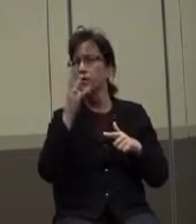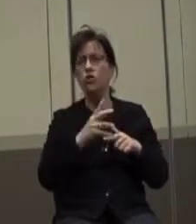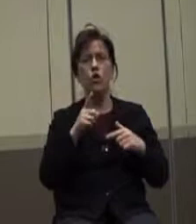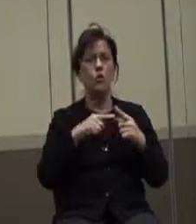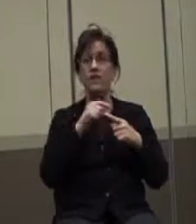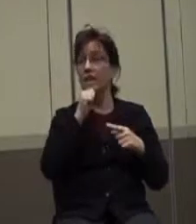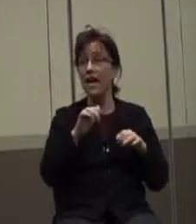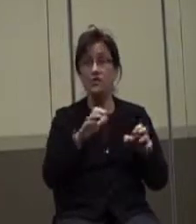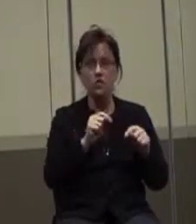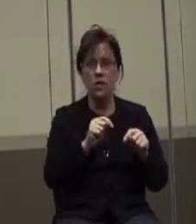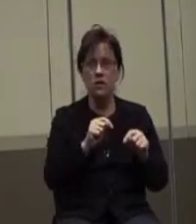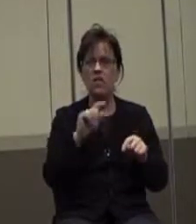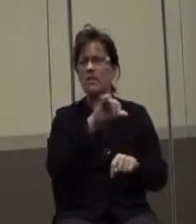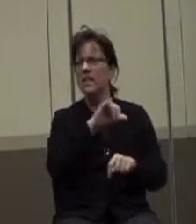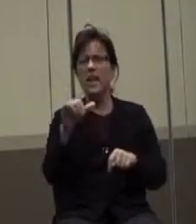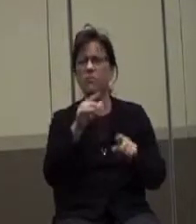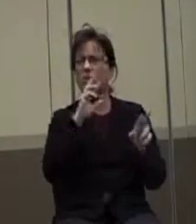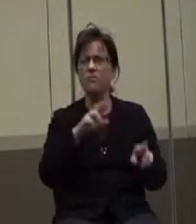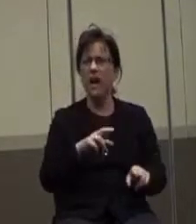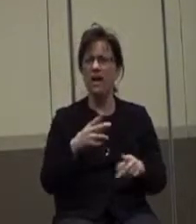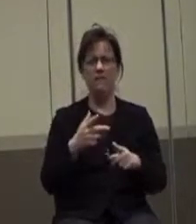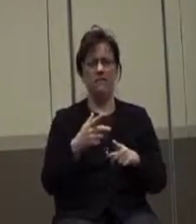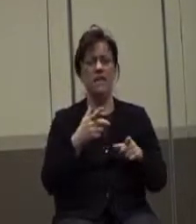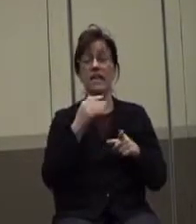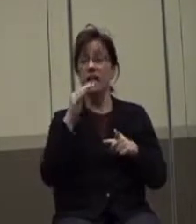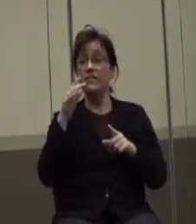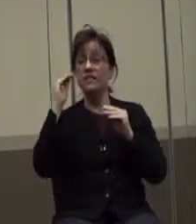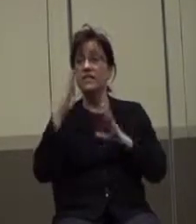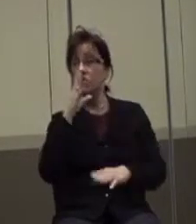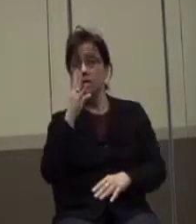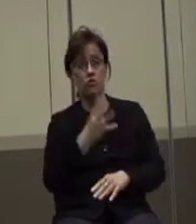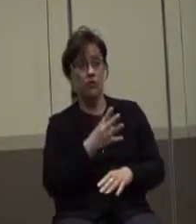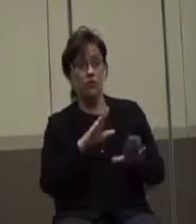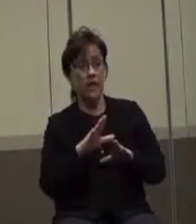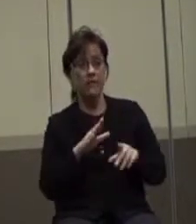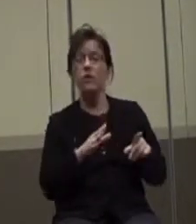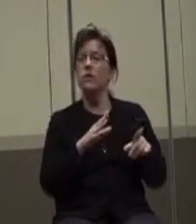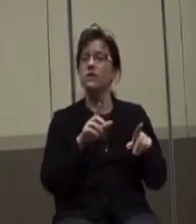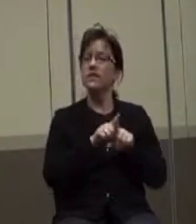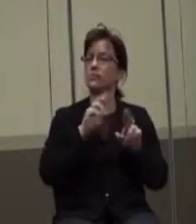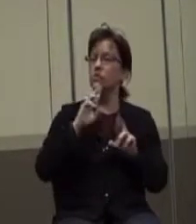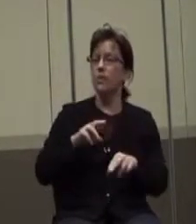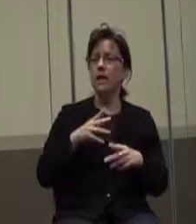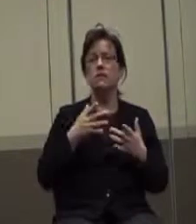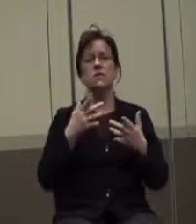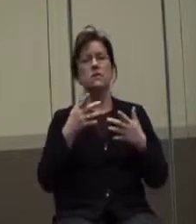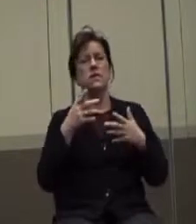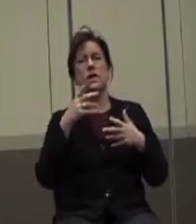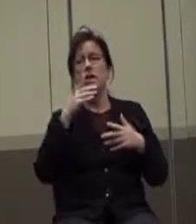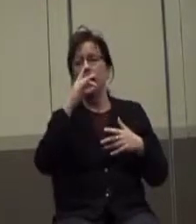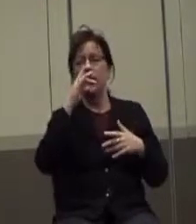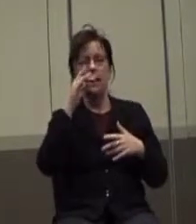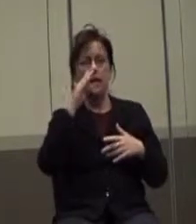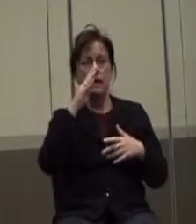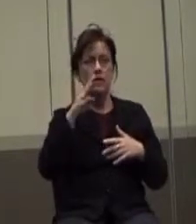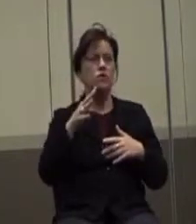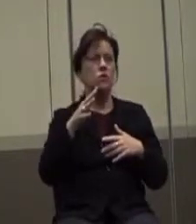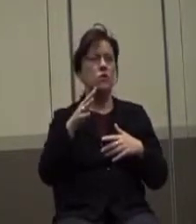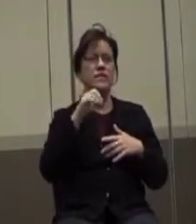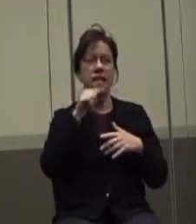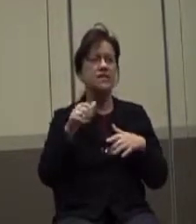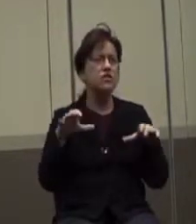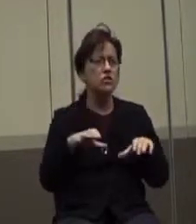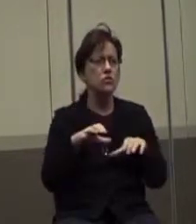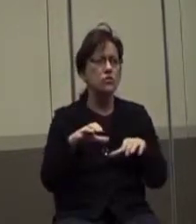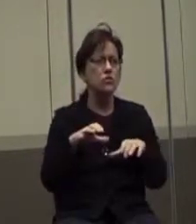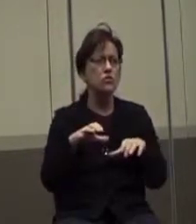It's really interesting. I mean, if she ignores the behavior, she gets the same response. If she ignores, doesn't do